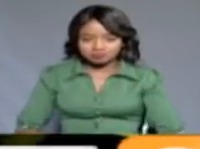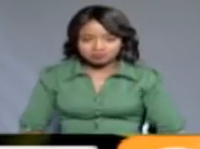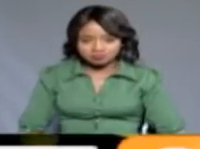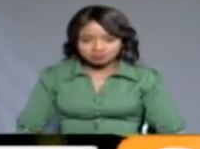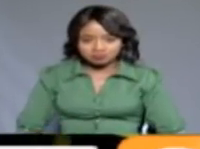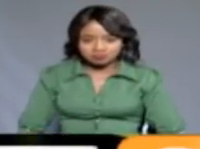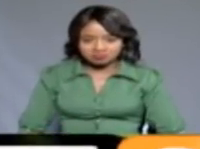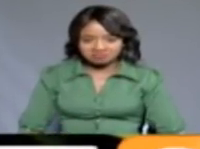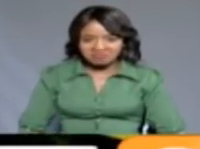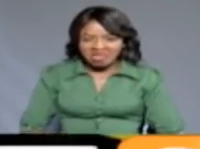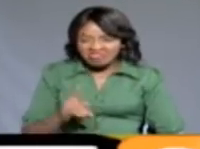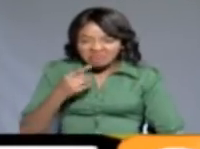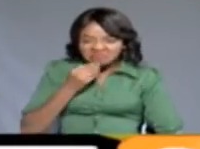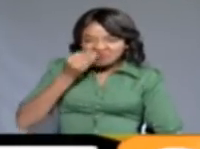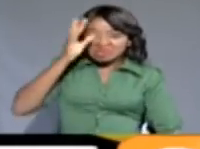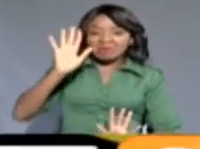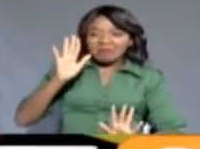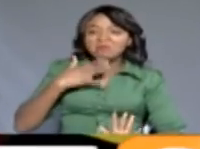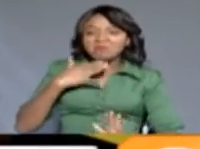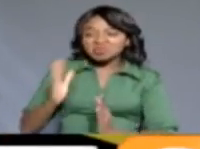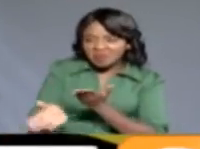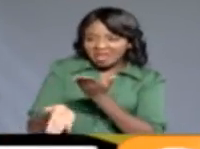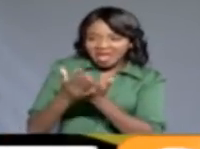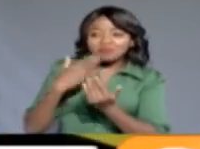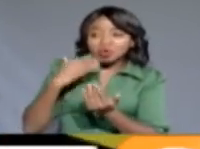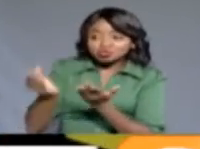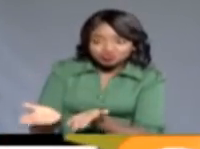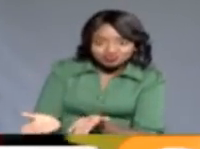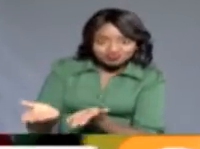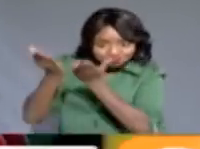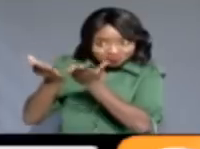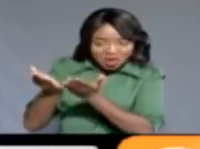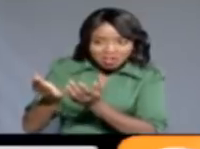pretended as if they were helping us. They brought us out